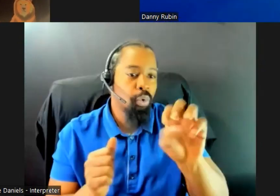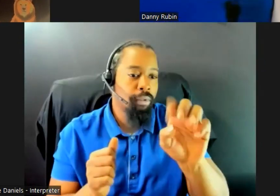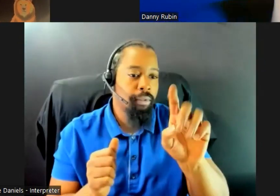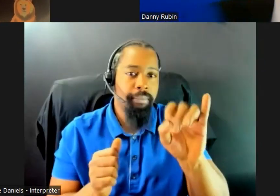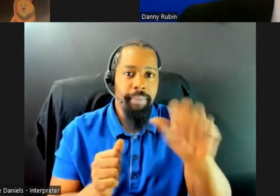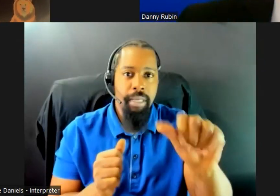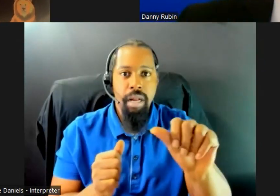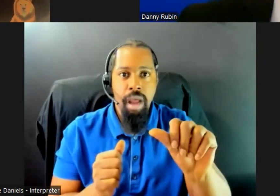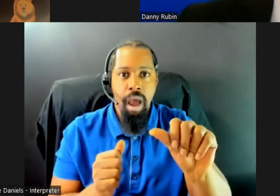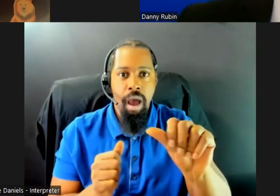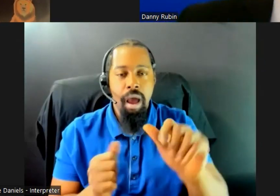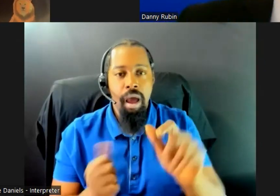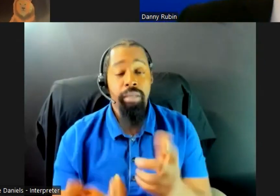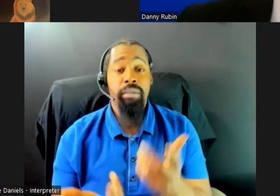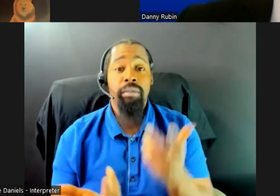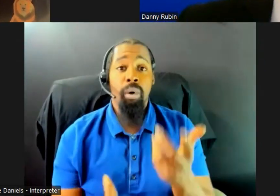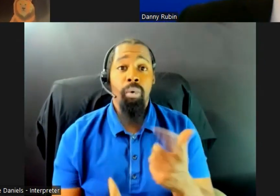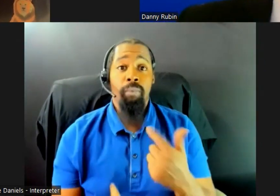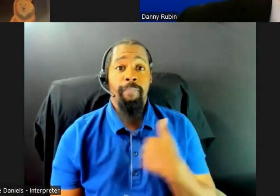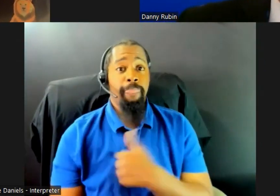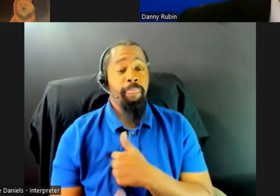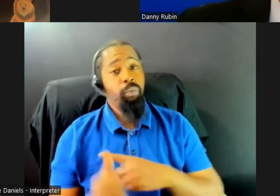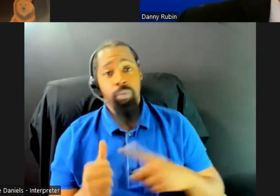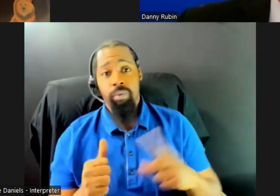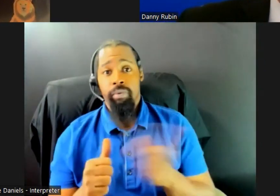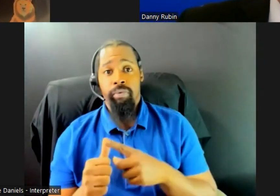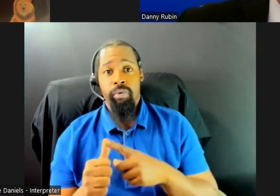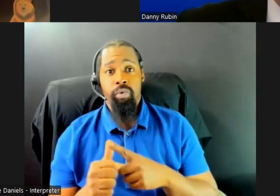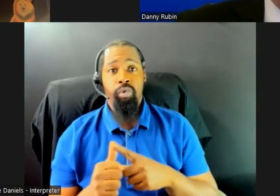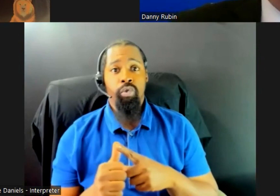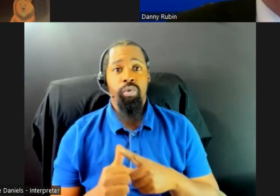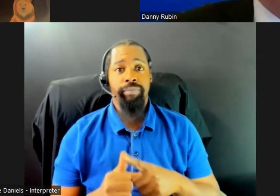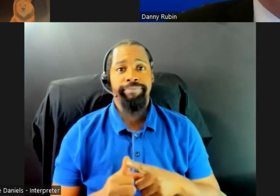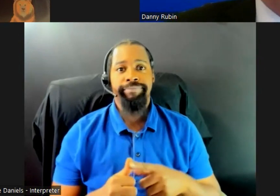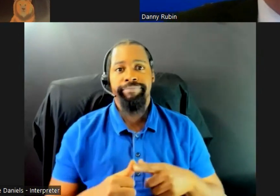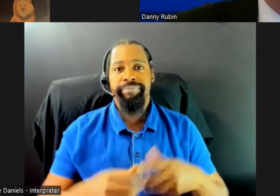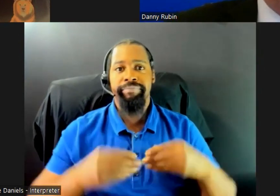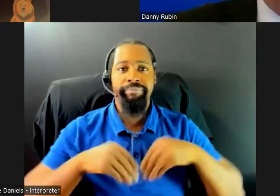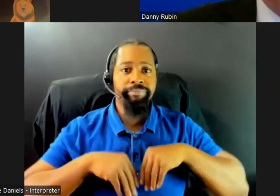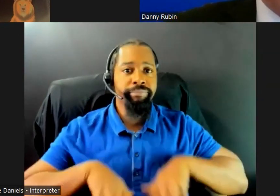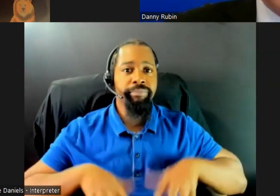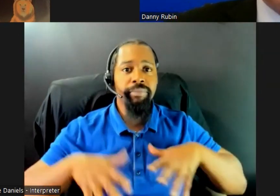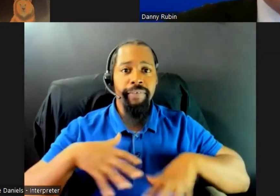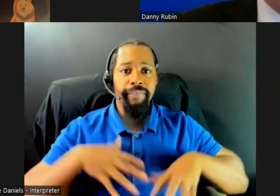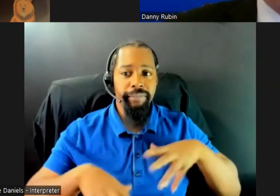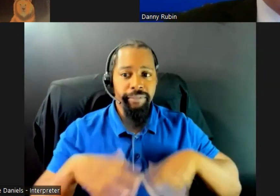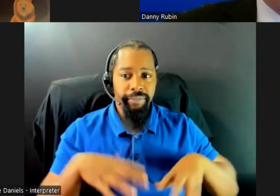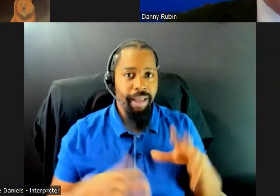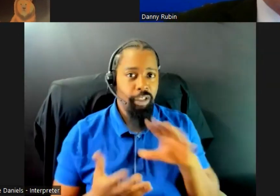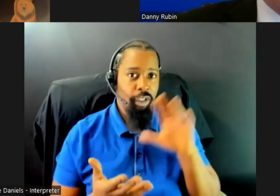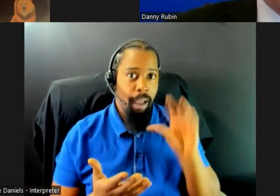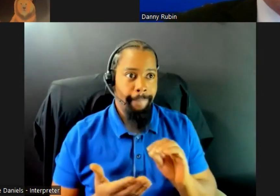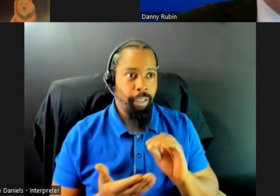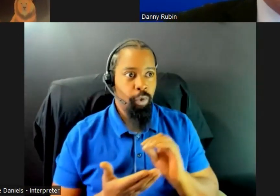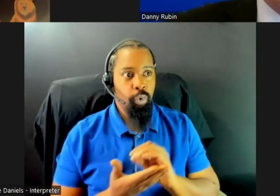fashion company who gained over 1 million followers on Instagram. Wow.